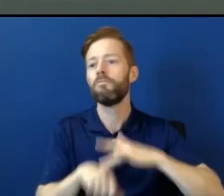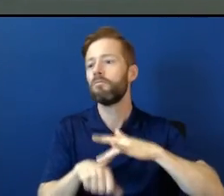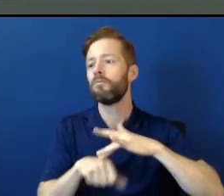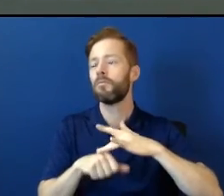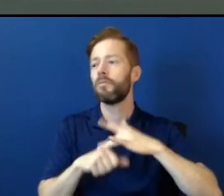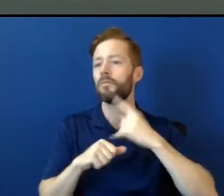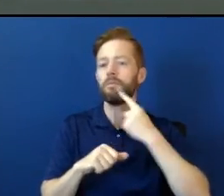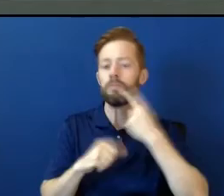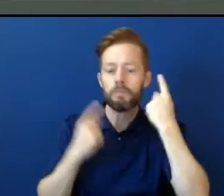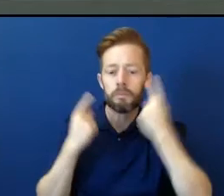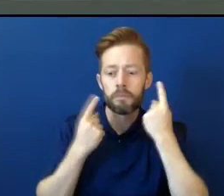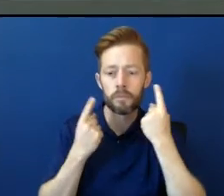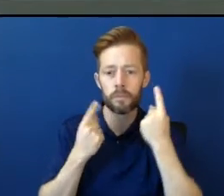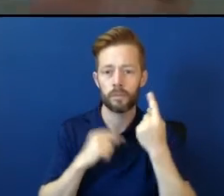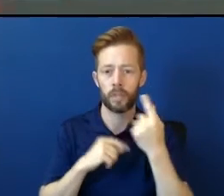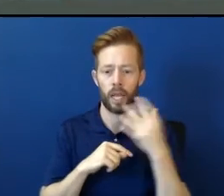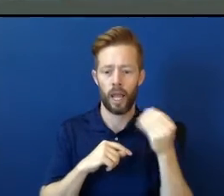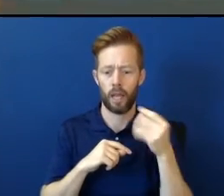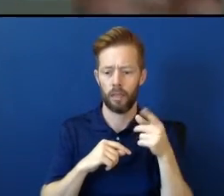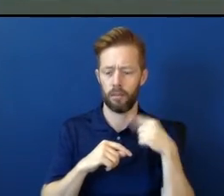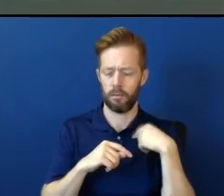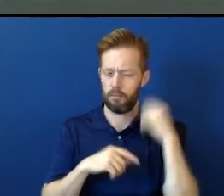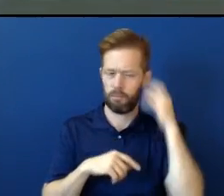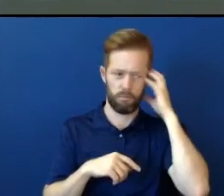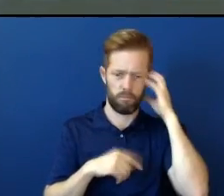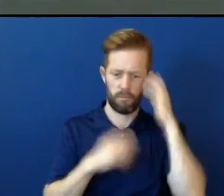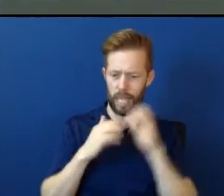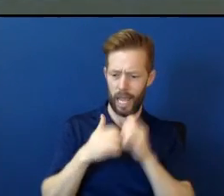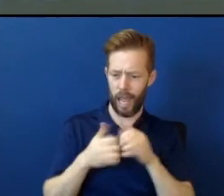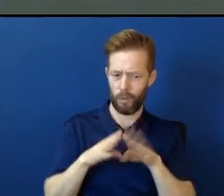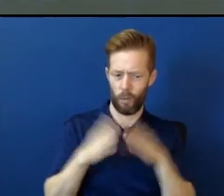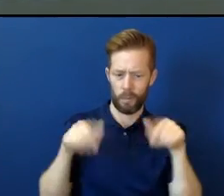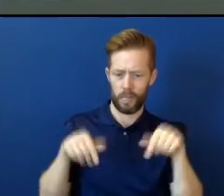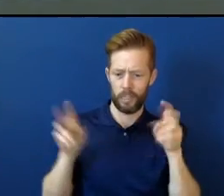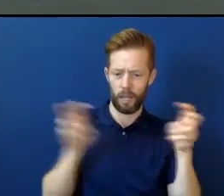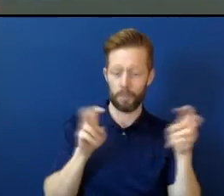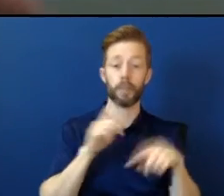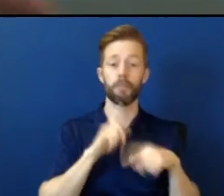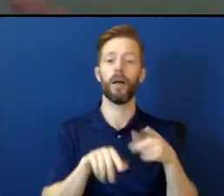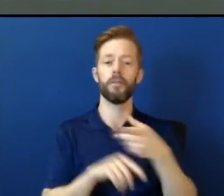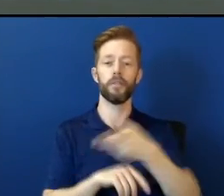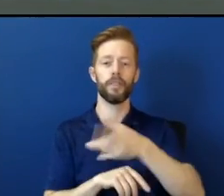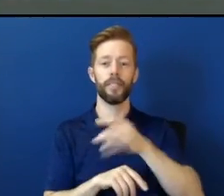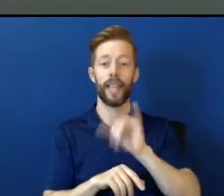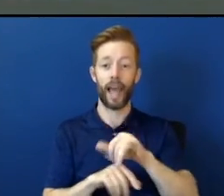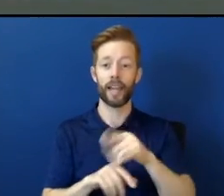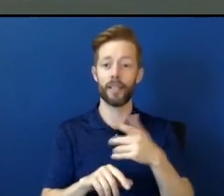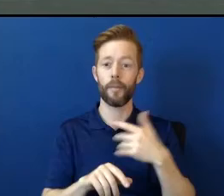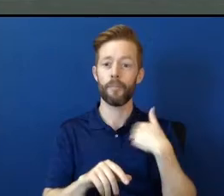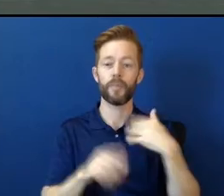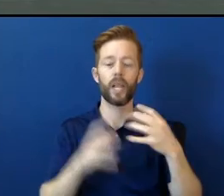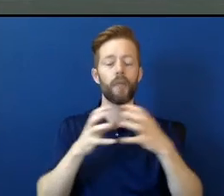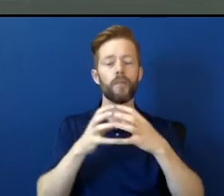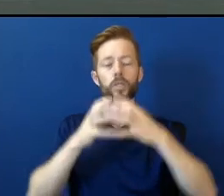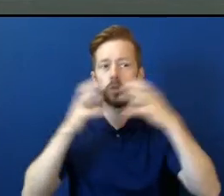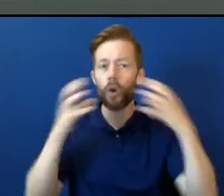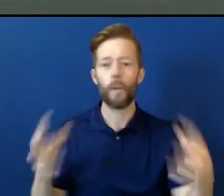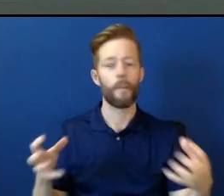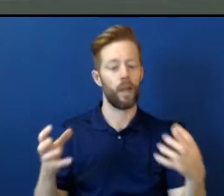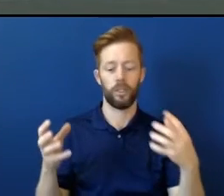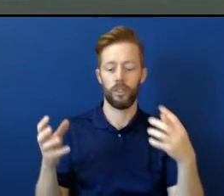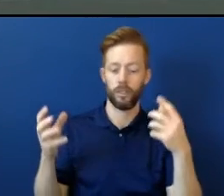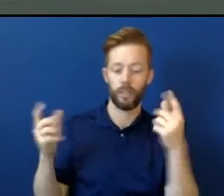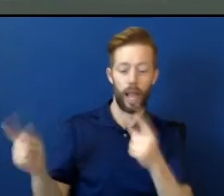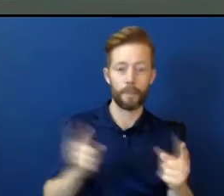and not even always clear how you got there. It's just there's so much happening when